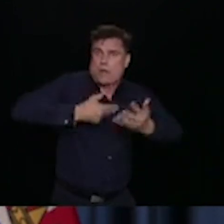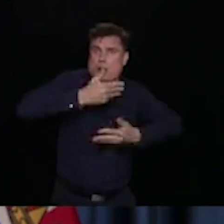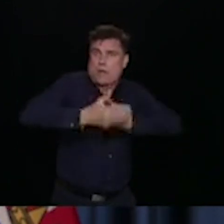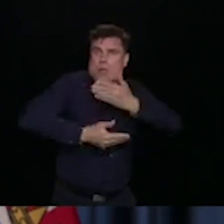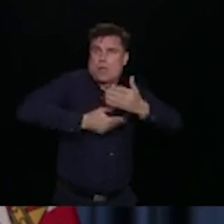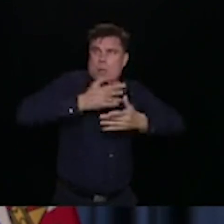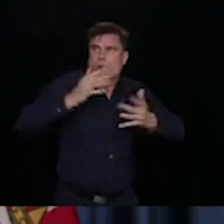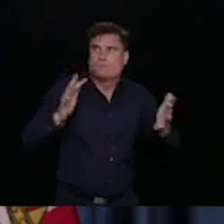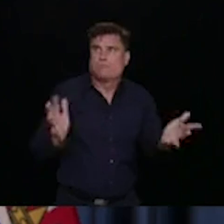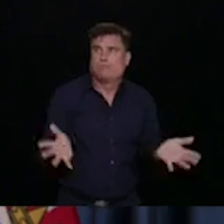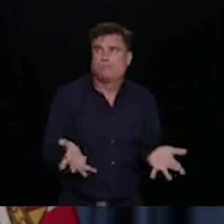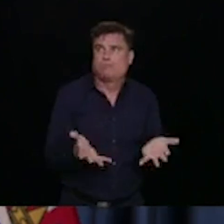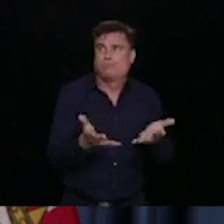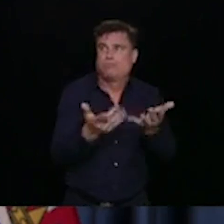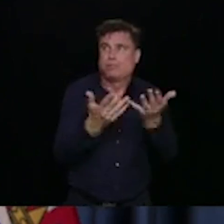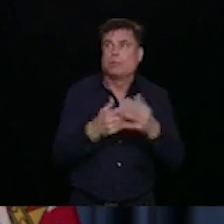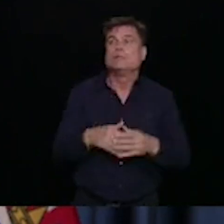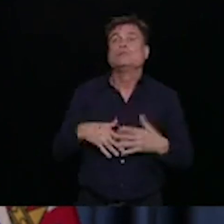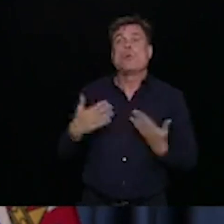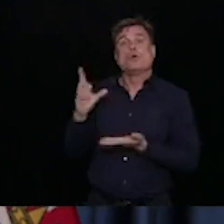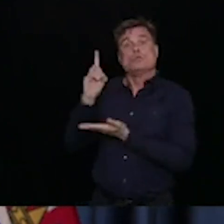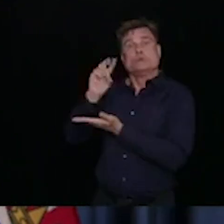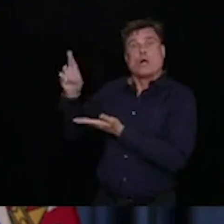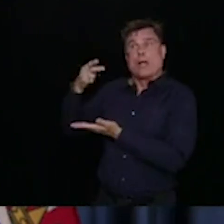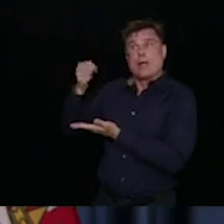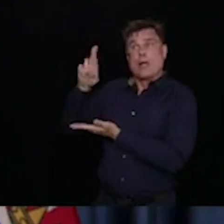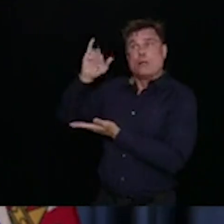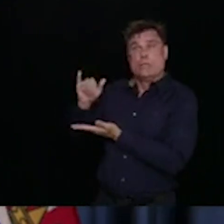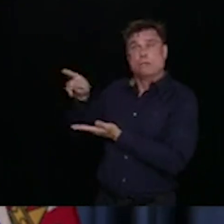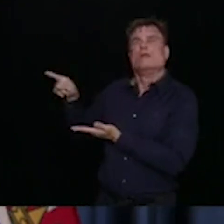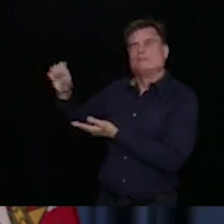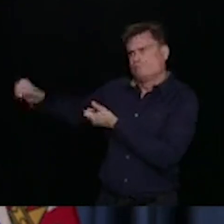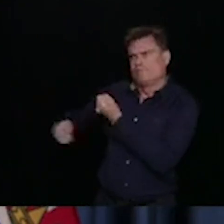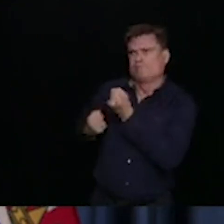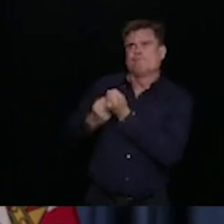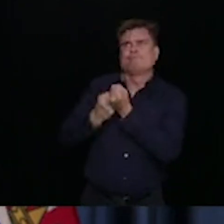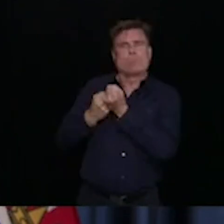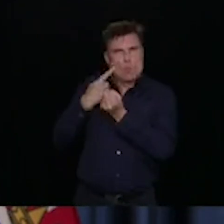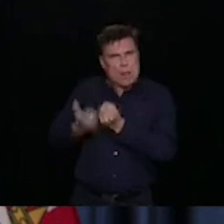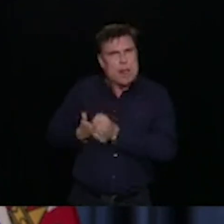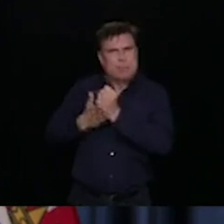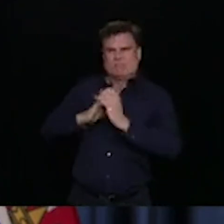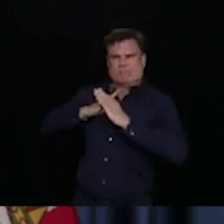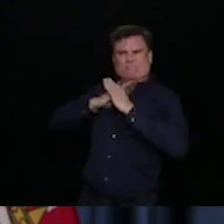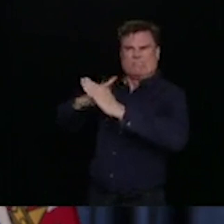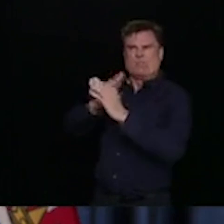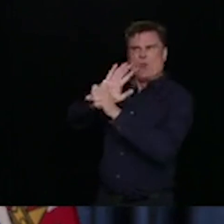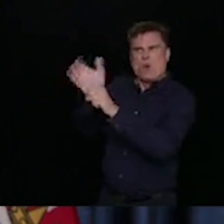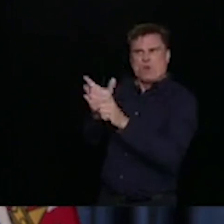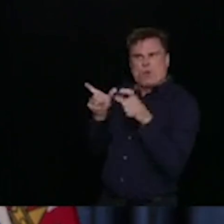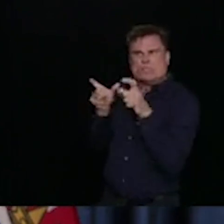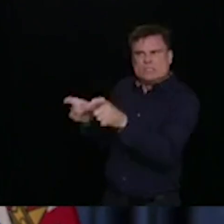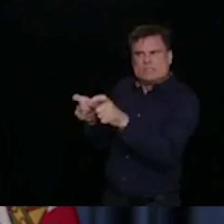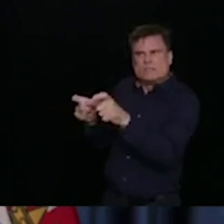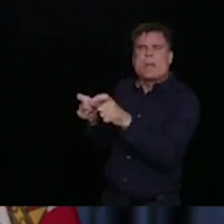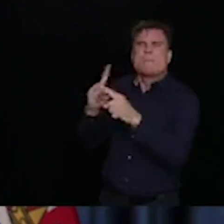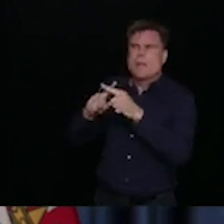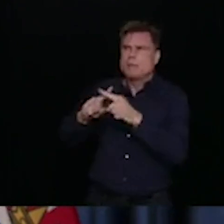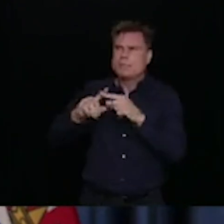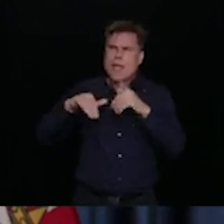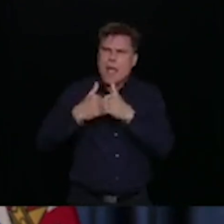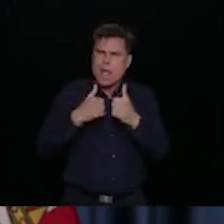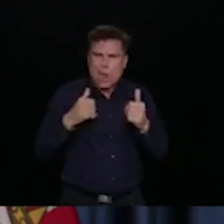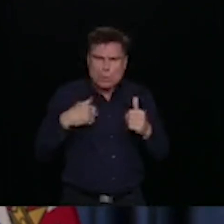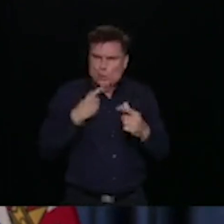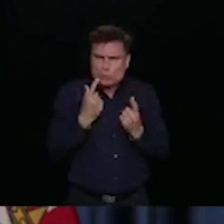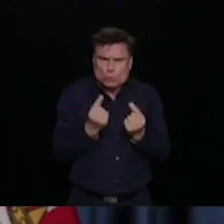very helpful in not putting in place obstacles, but rather identifying ways that we could work together in a healthy